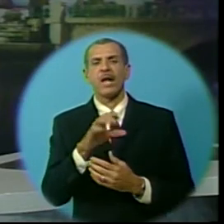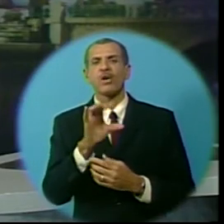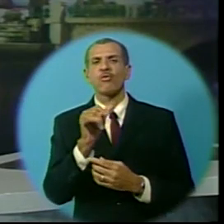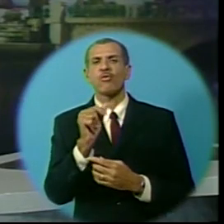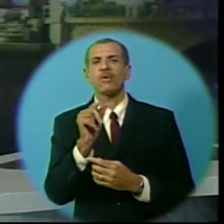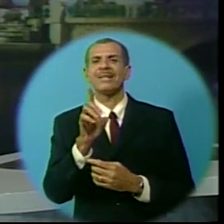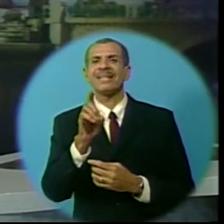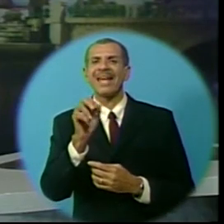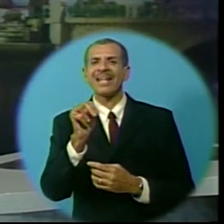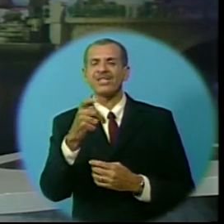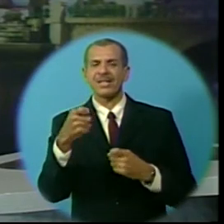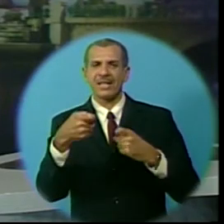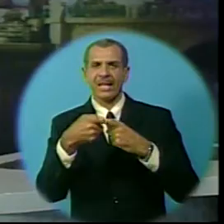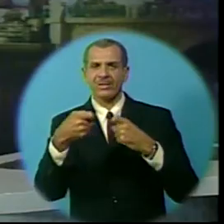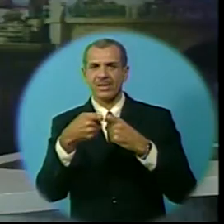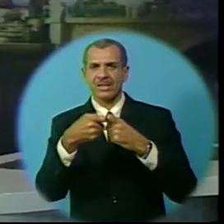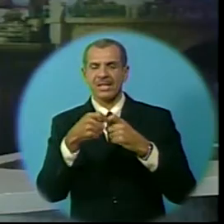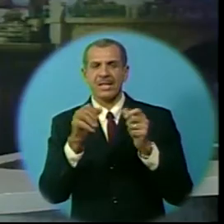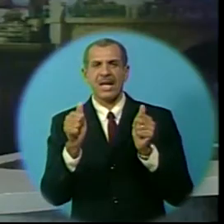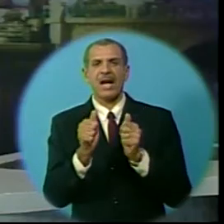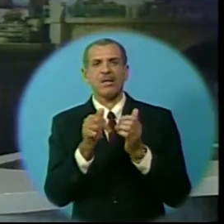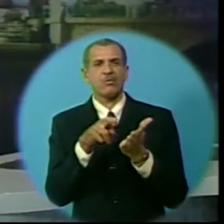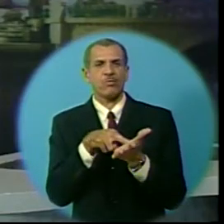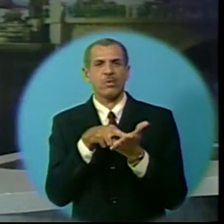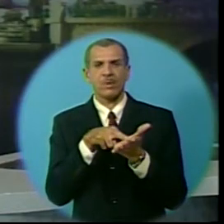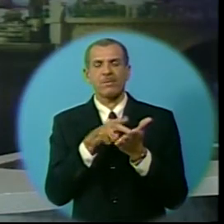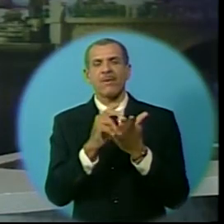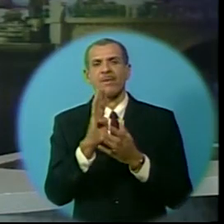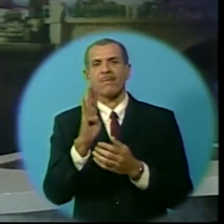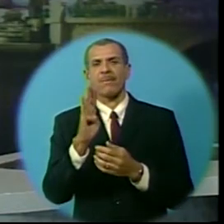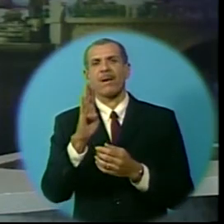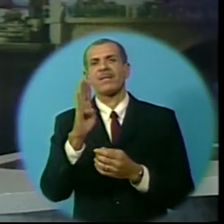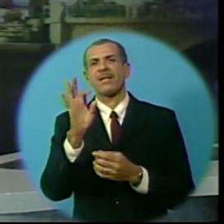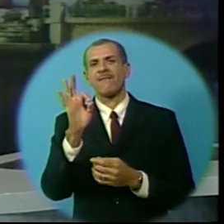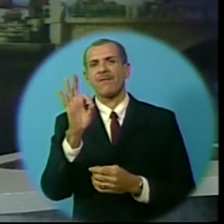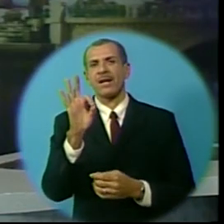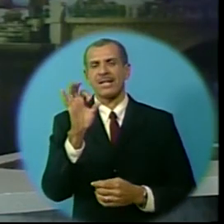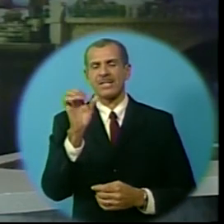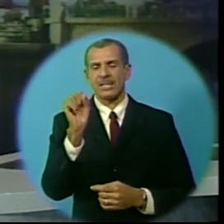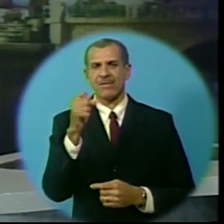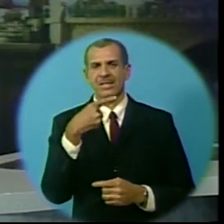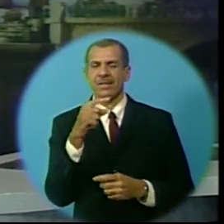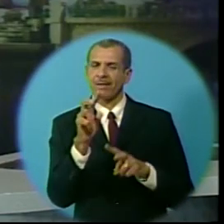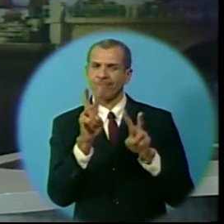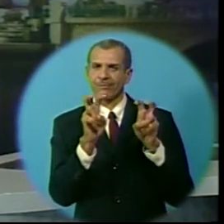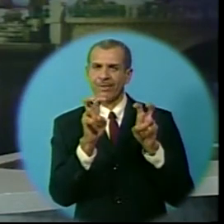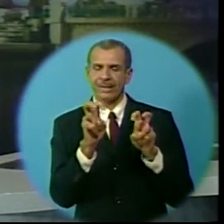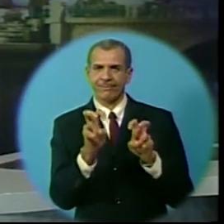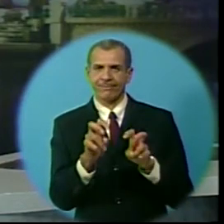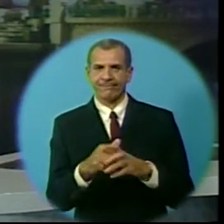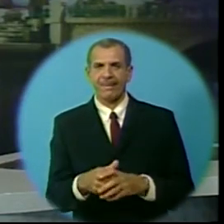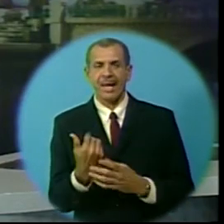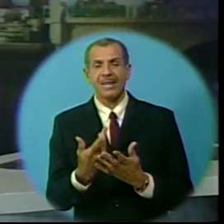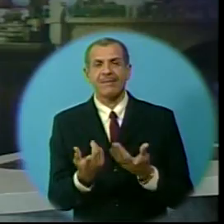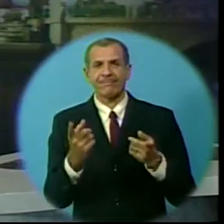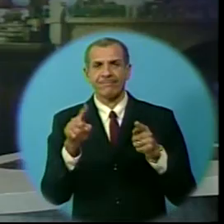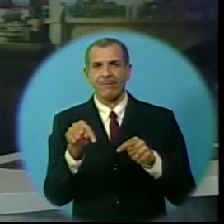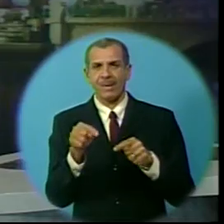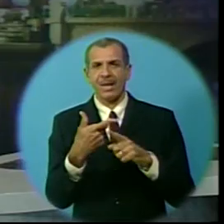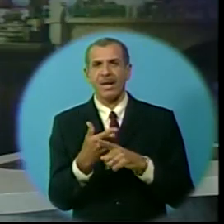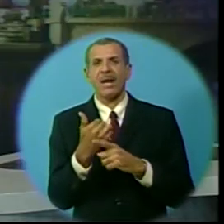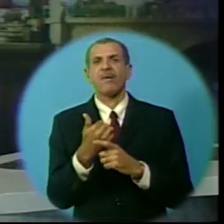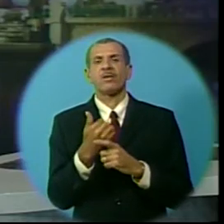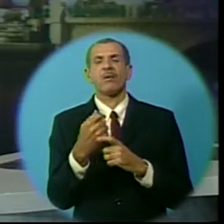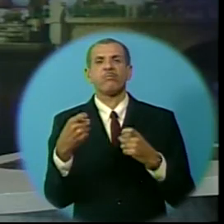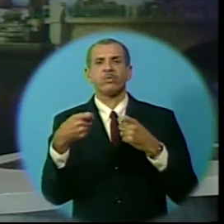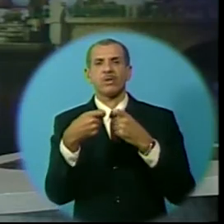de-energized transmission lines in the area at the request of the Barbados Fire Service to permit an investigation. This resulted in a power outage